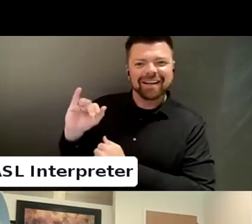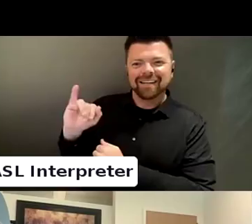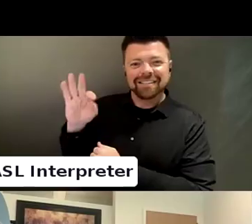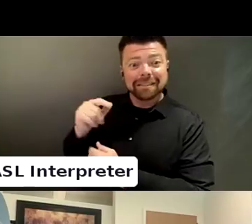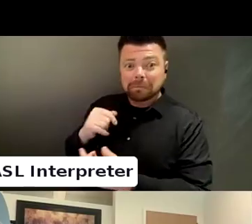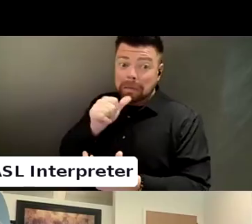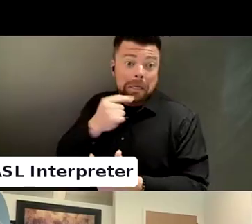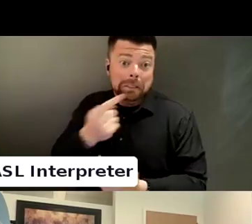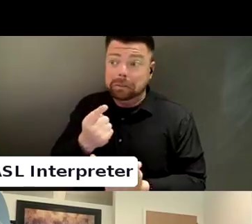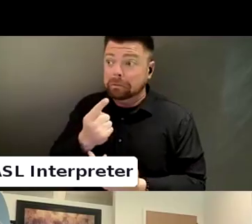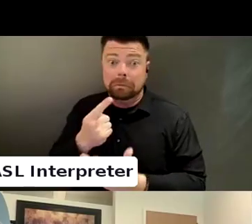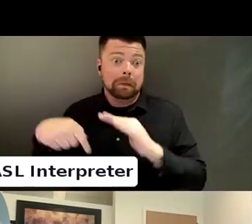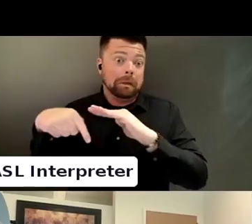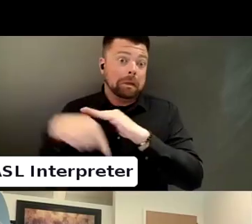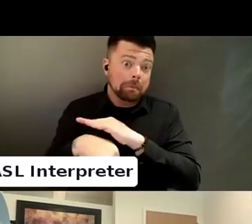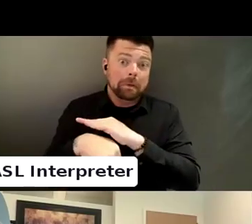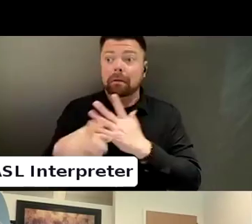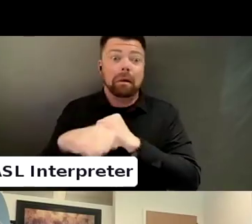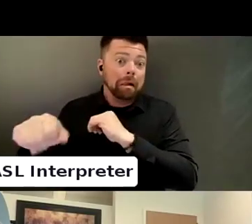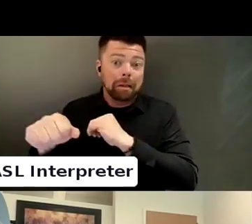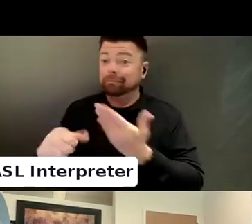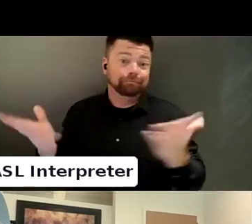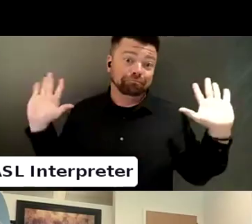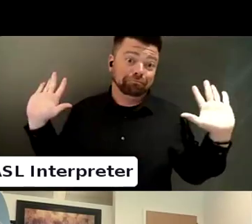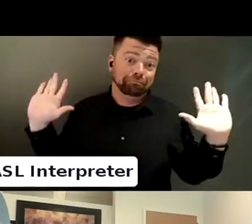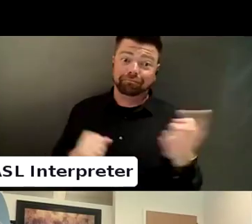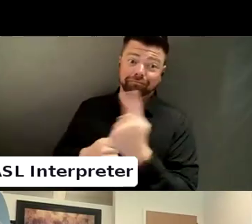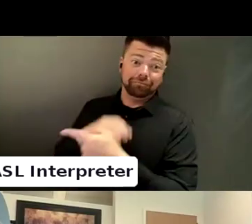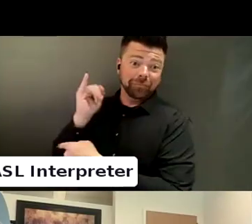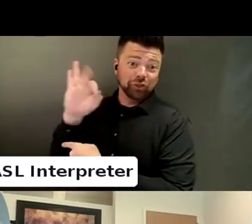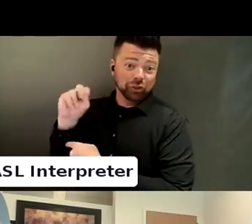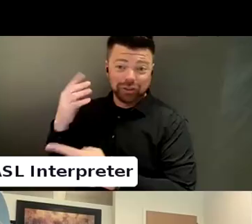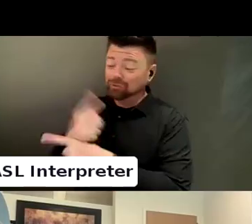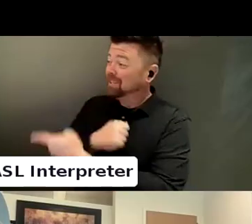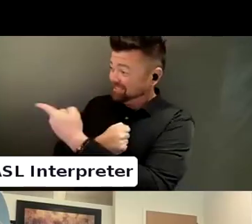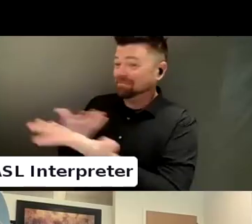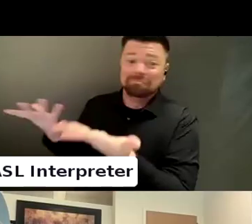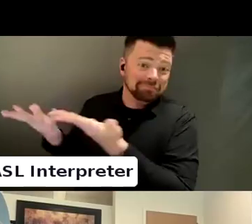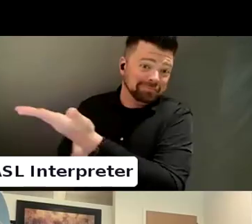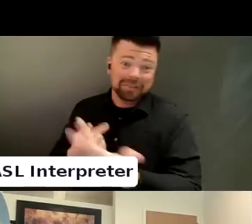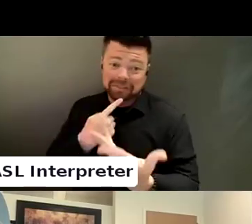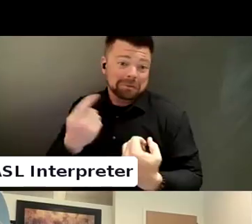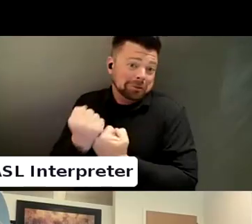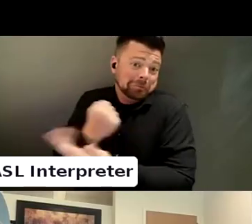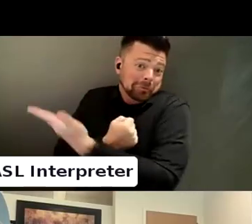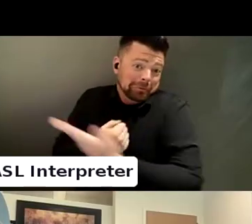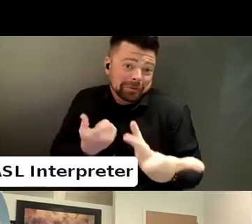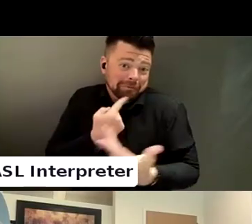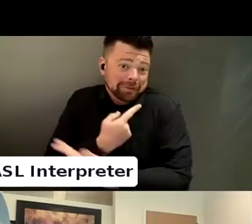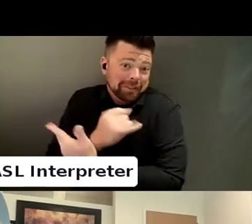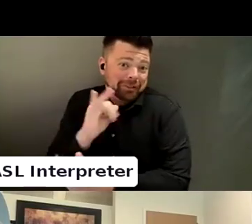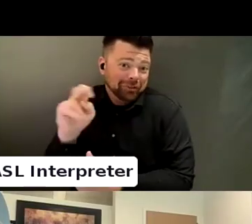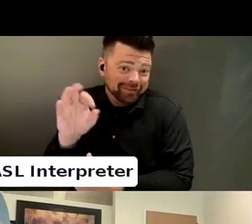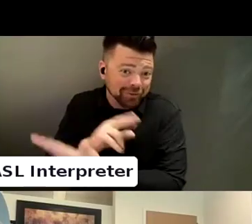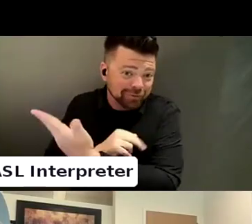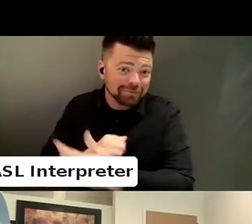much because Jen is always right. And I just listen to Jen and reinforce what she said. I think the only thing that